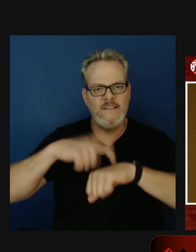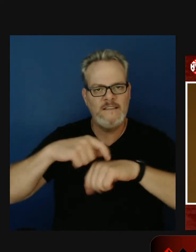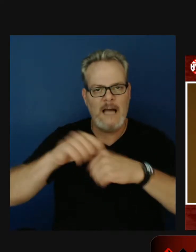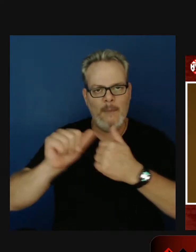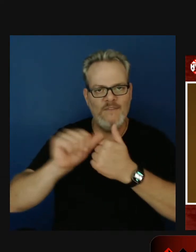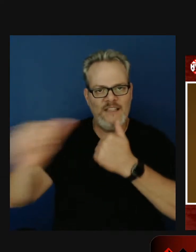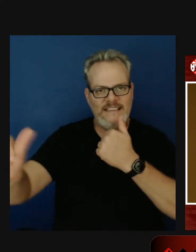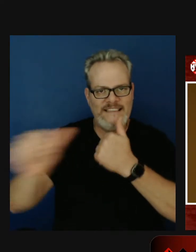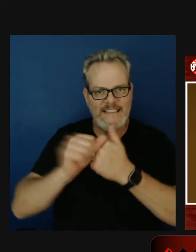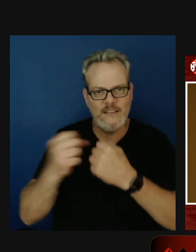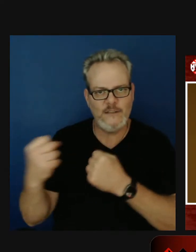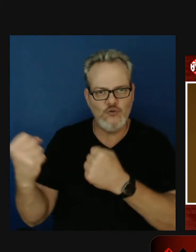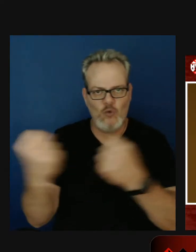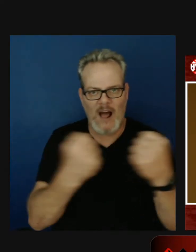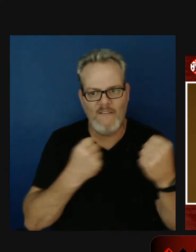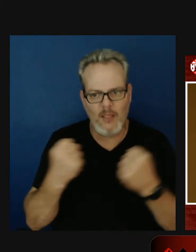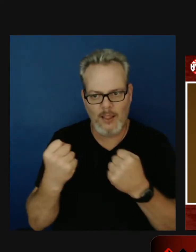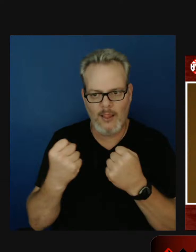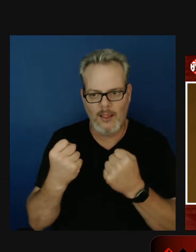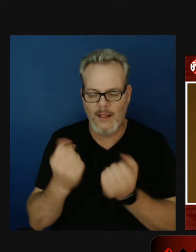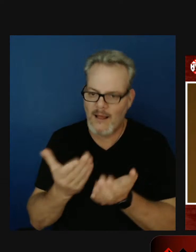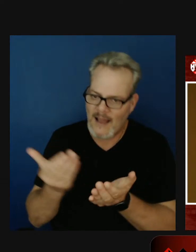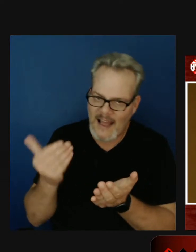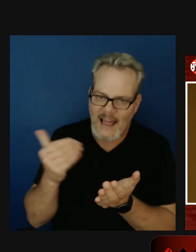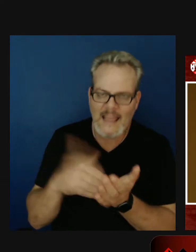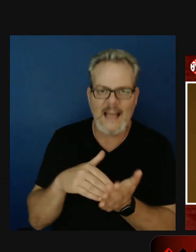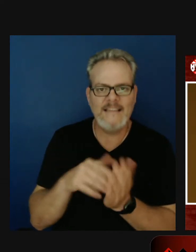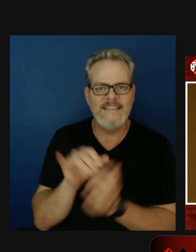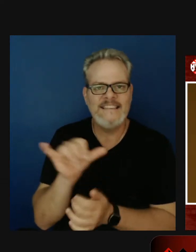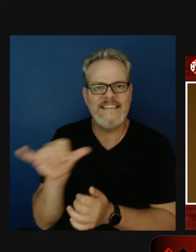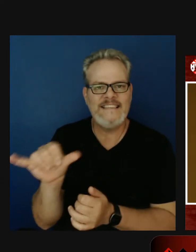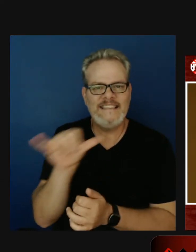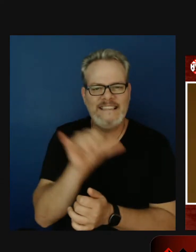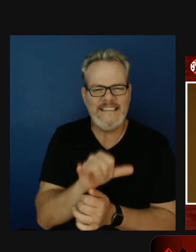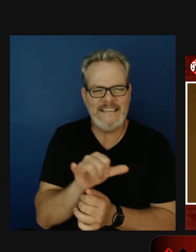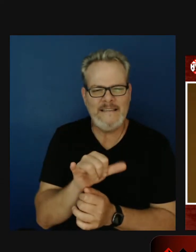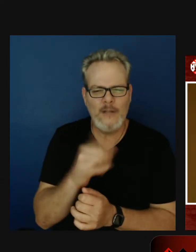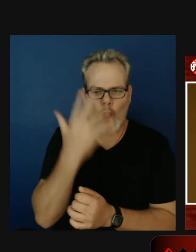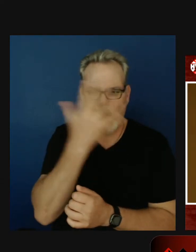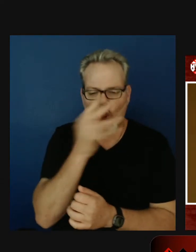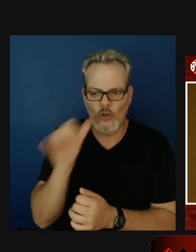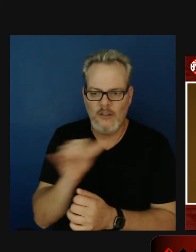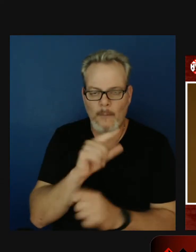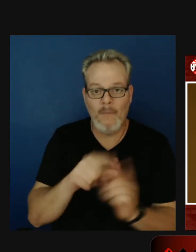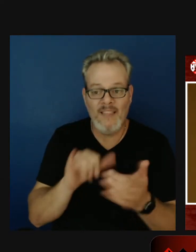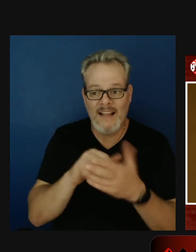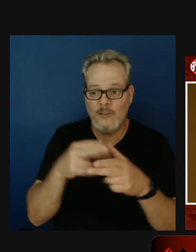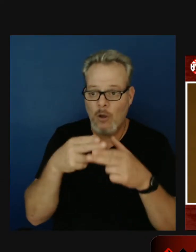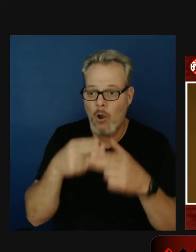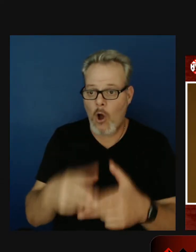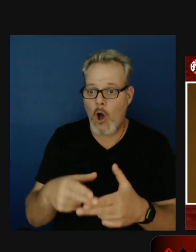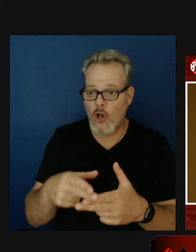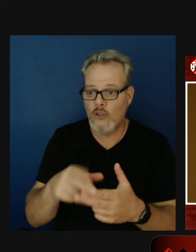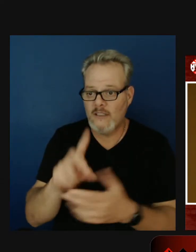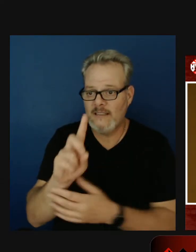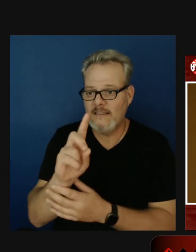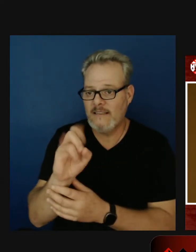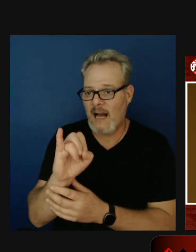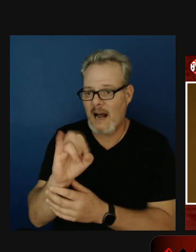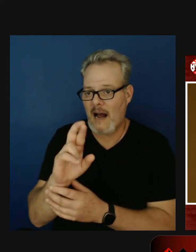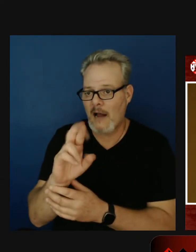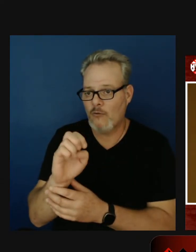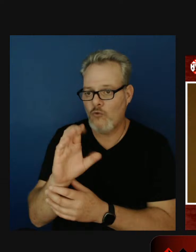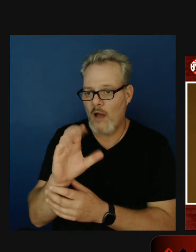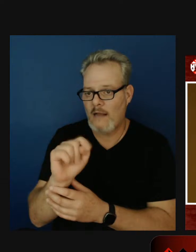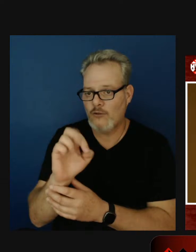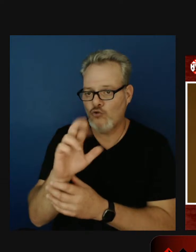Again, a very similar map, but this one's Finney's Hawaiian Directory. So we're now starting to get